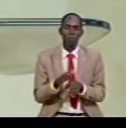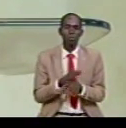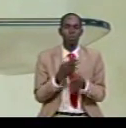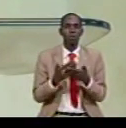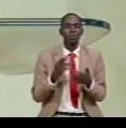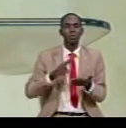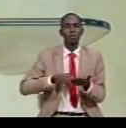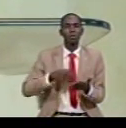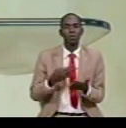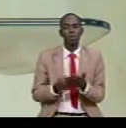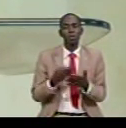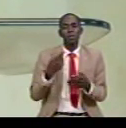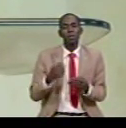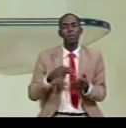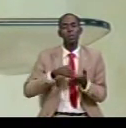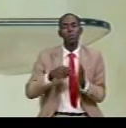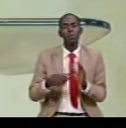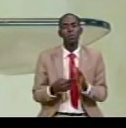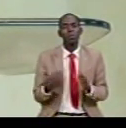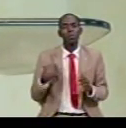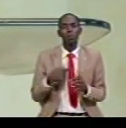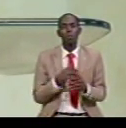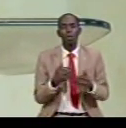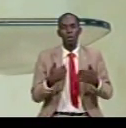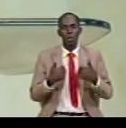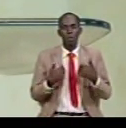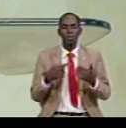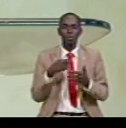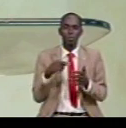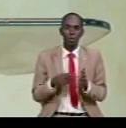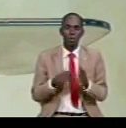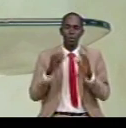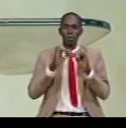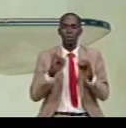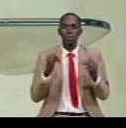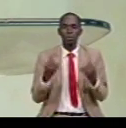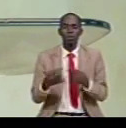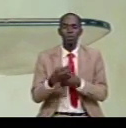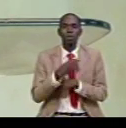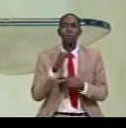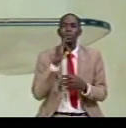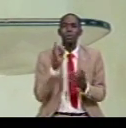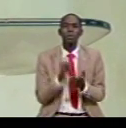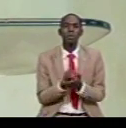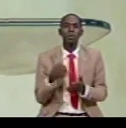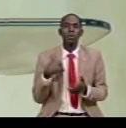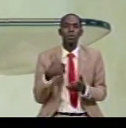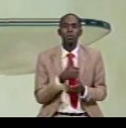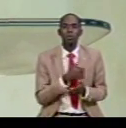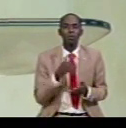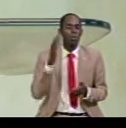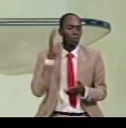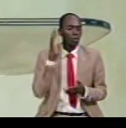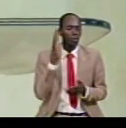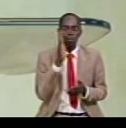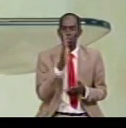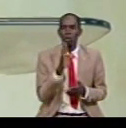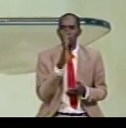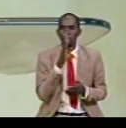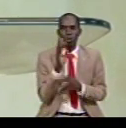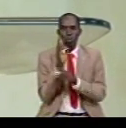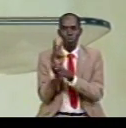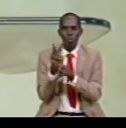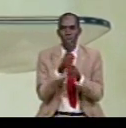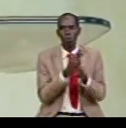study today is so that we will be watchful. It is not that this temptation, this one, I'm led by the Spirit of God into